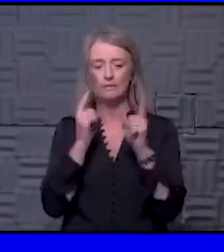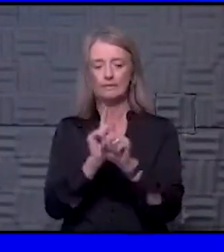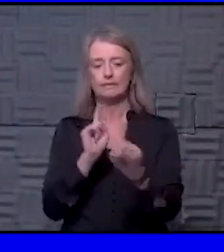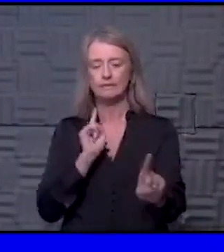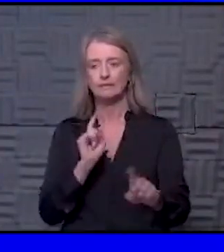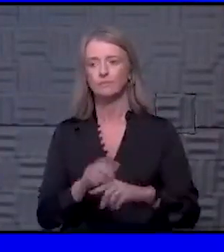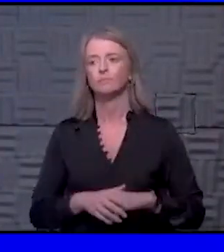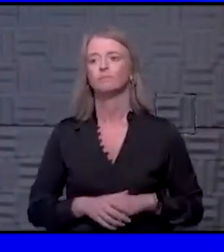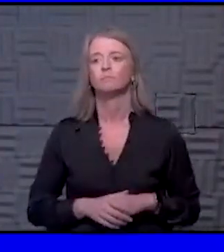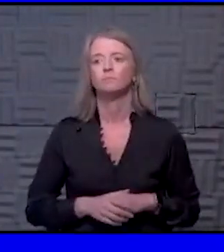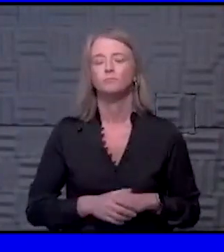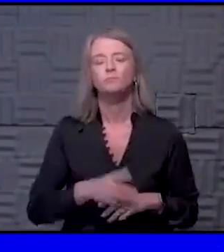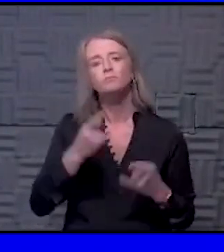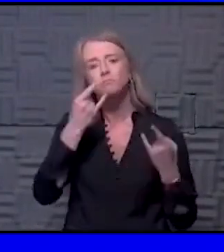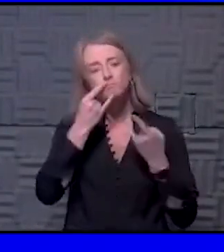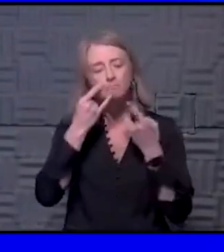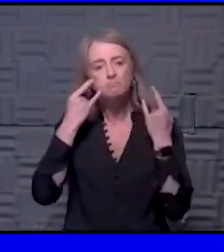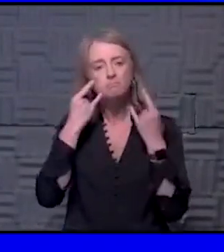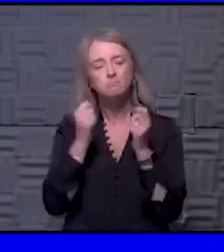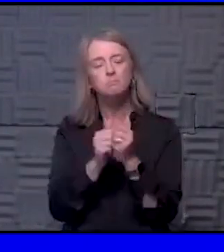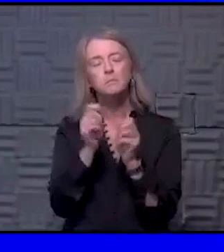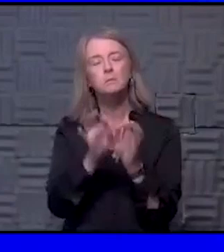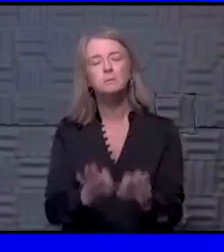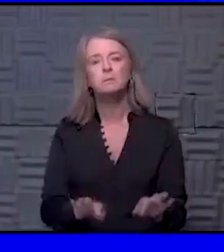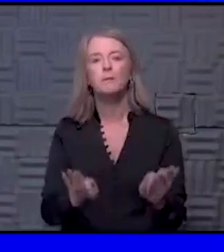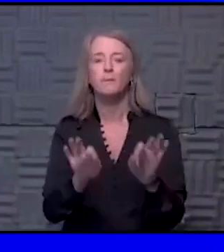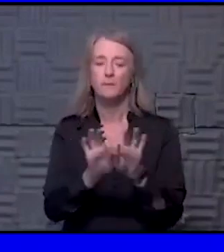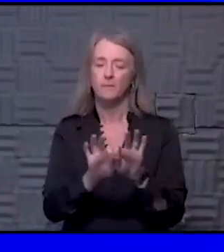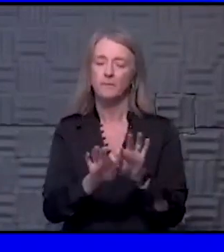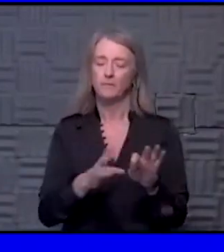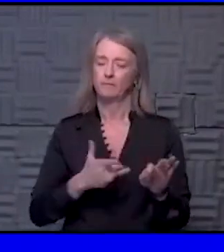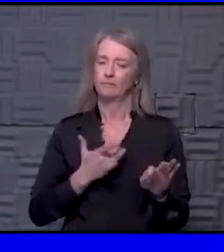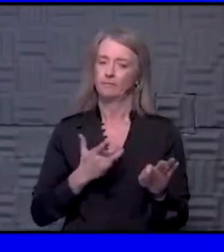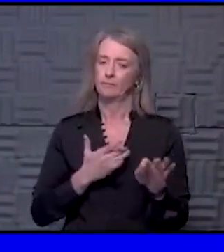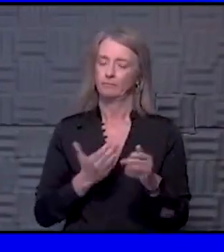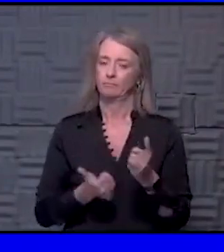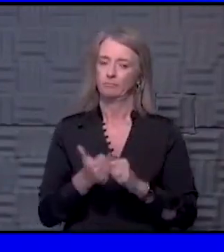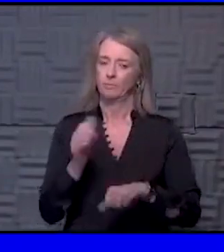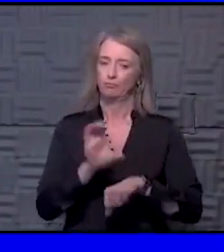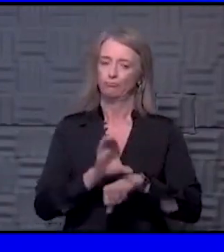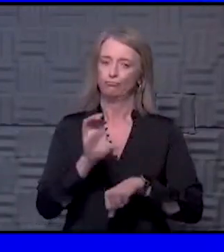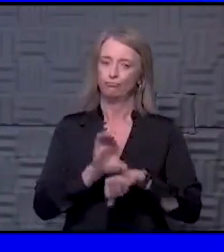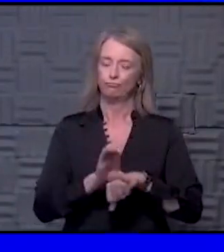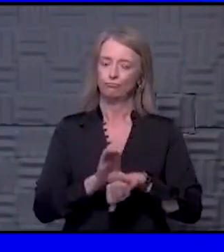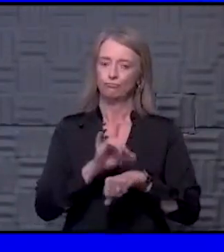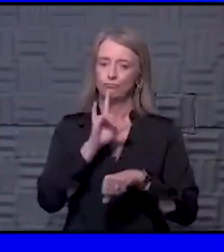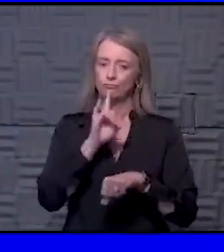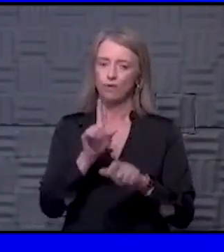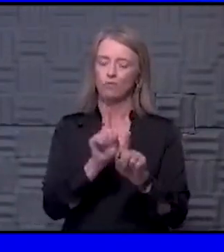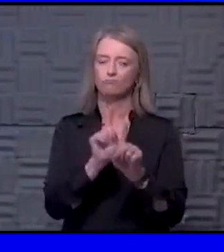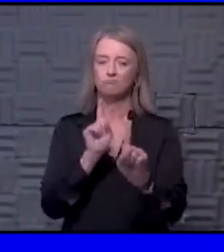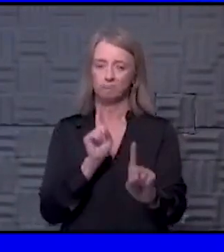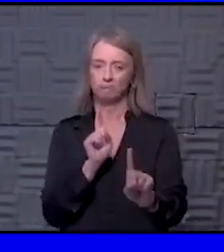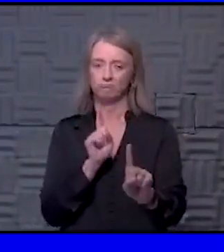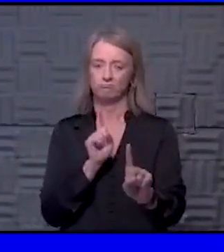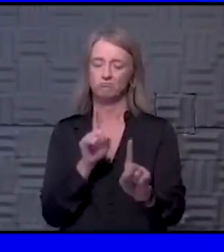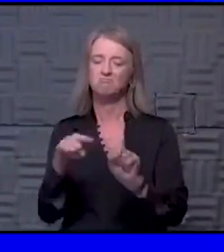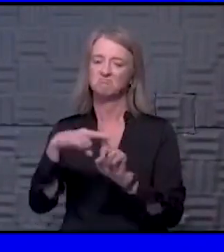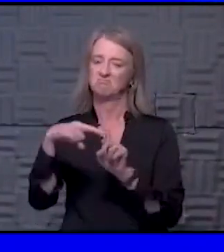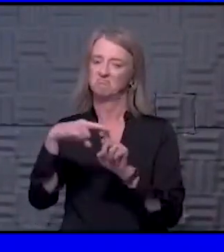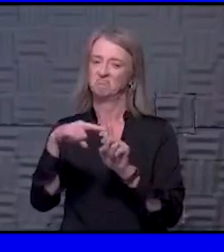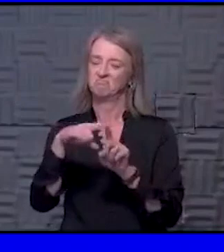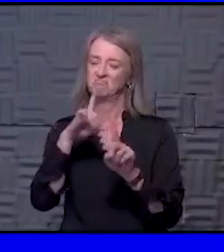distancing? Yeah, I think masks are going to be the most important thing. Most churches and congregations are distanced. That's a good thing as